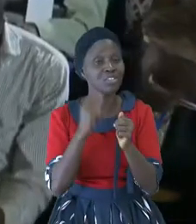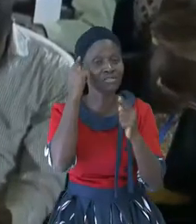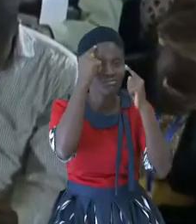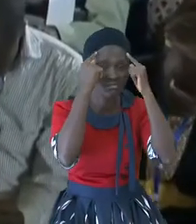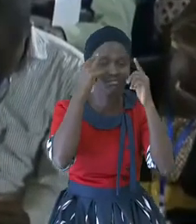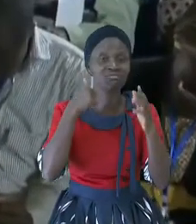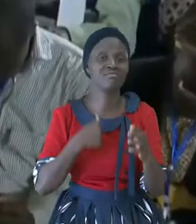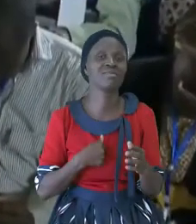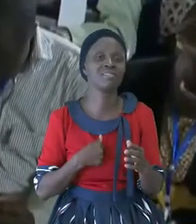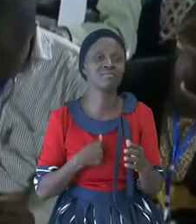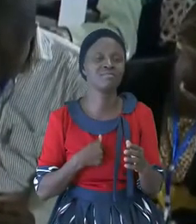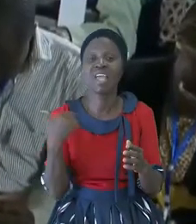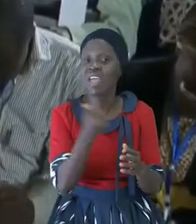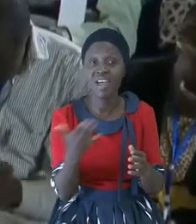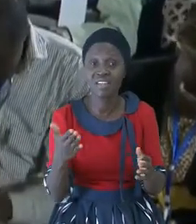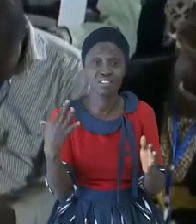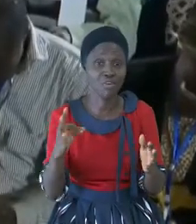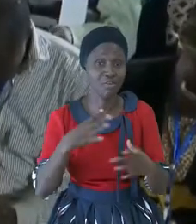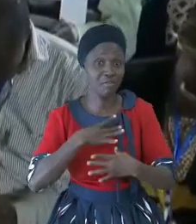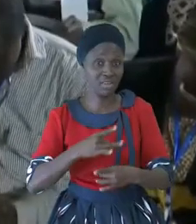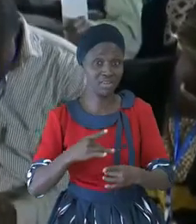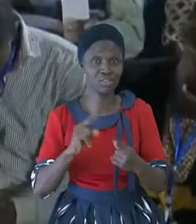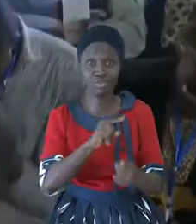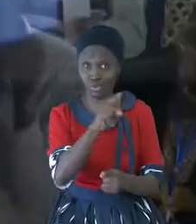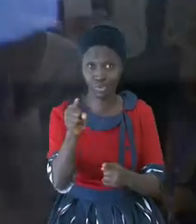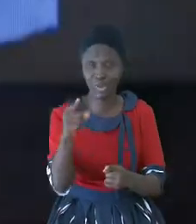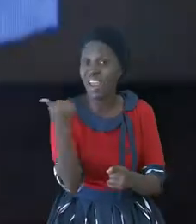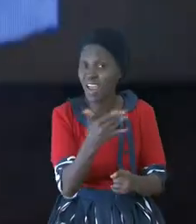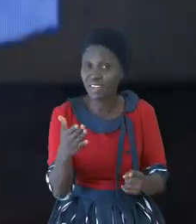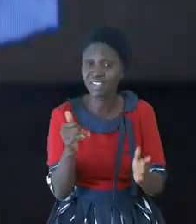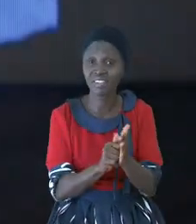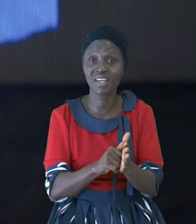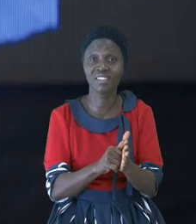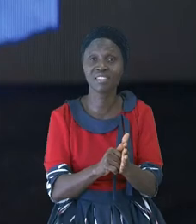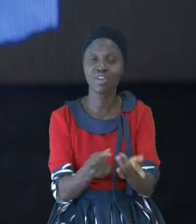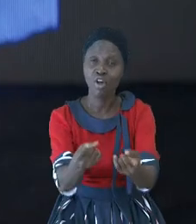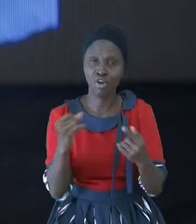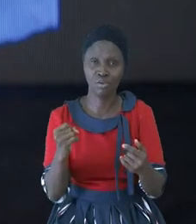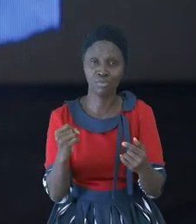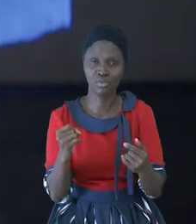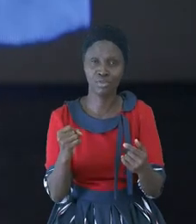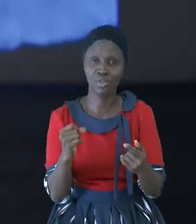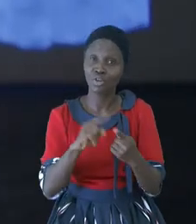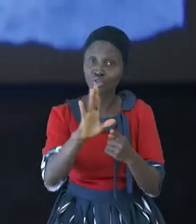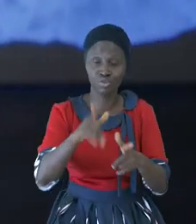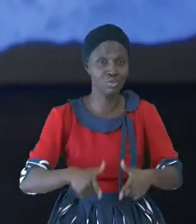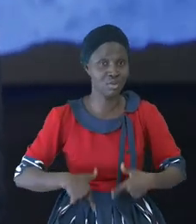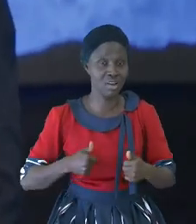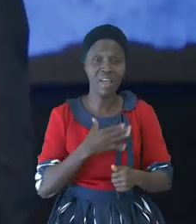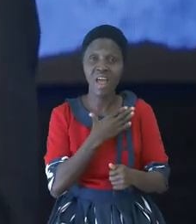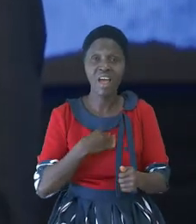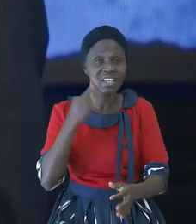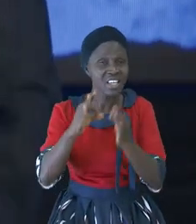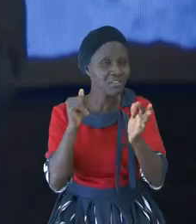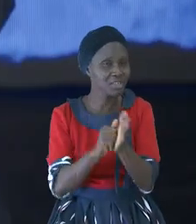Anything of interest to you, anything that comes to your life, and if that thing affects your